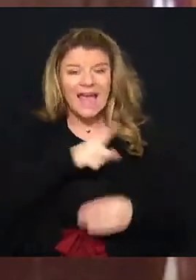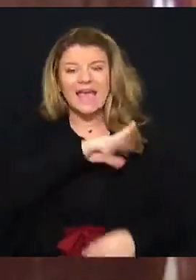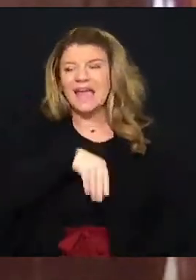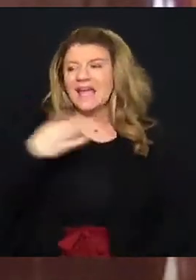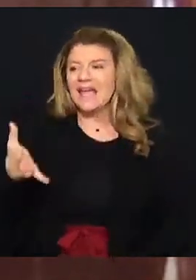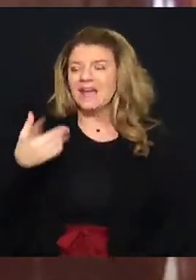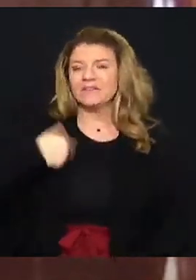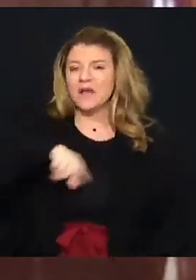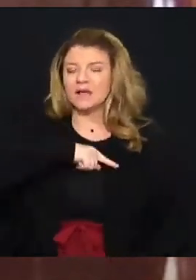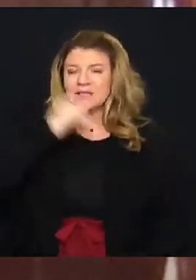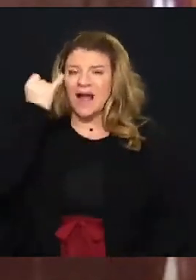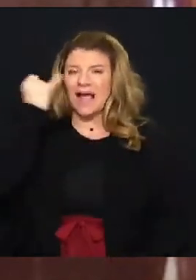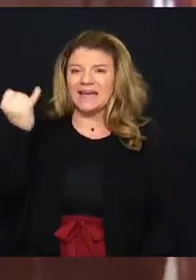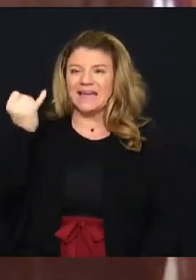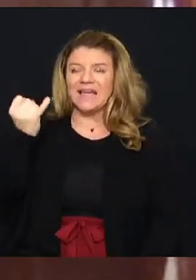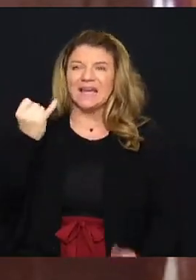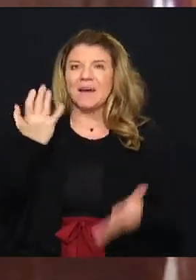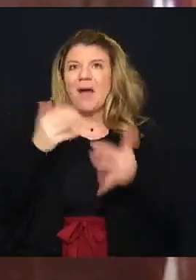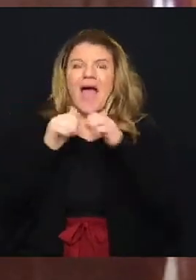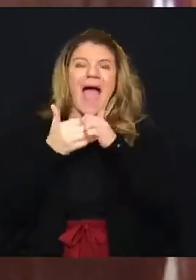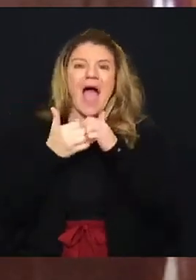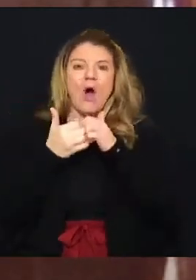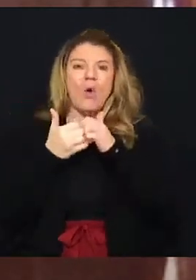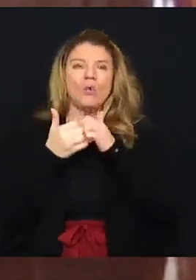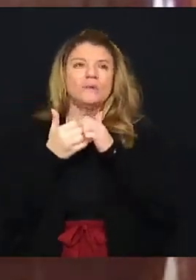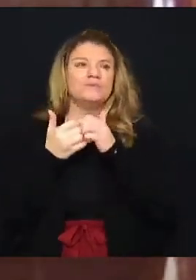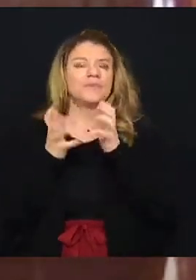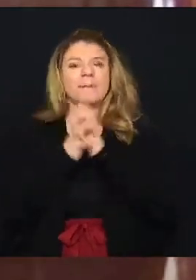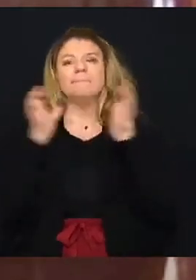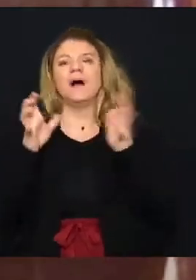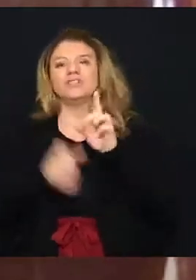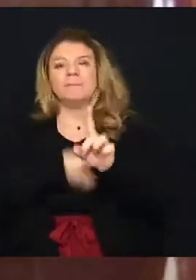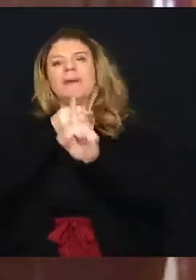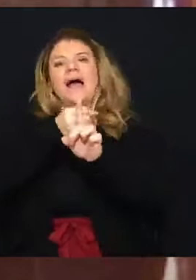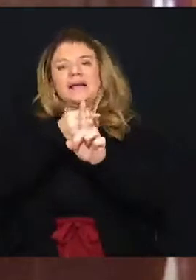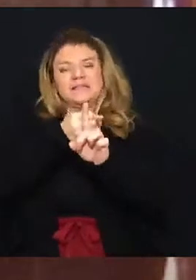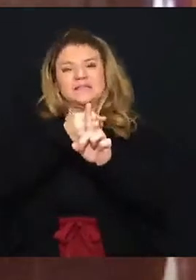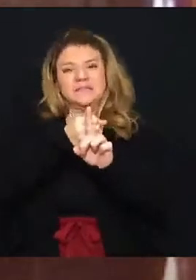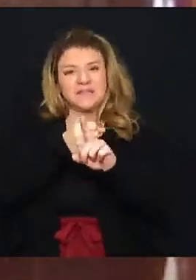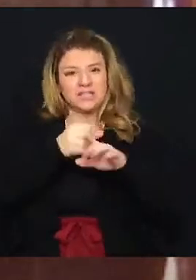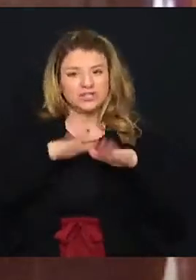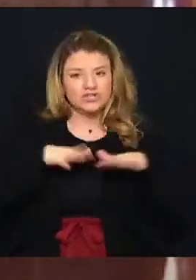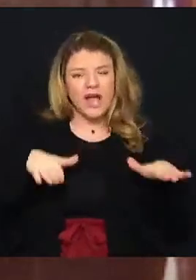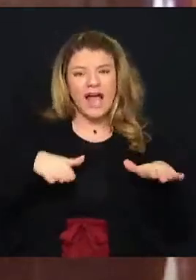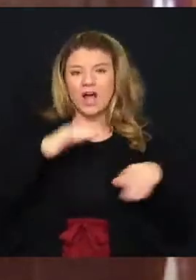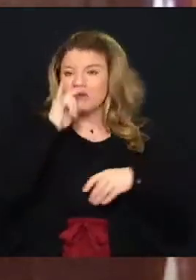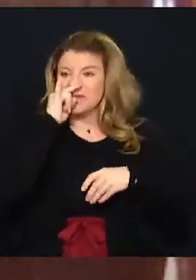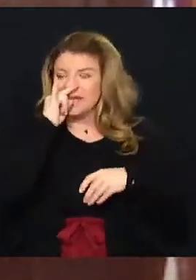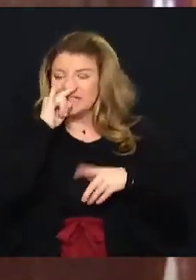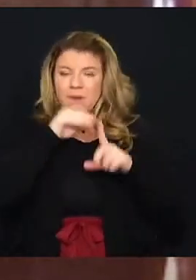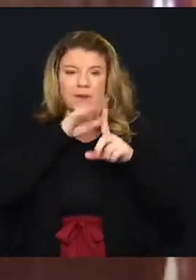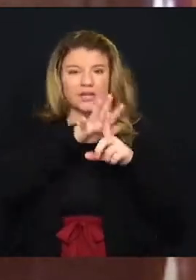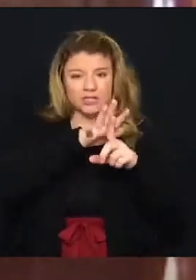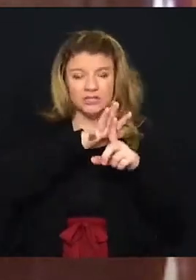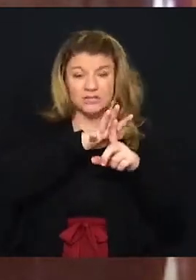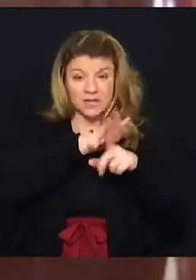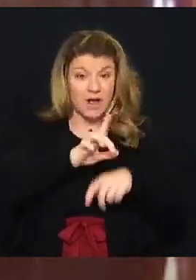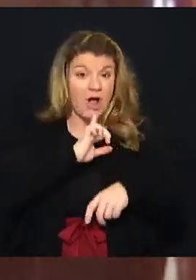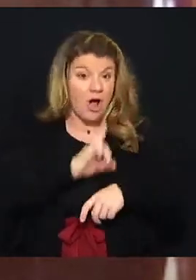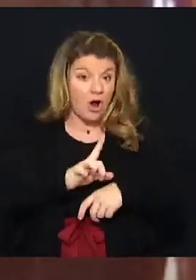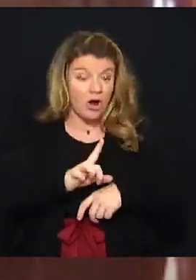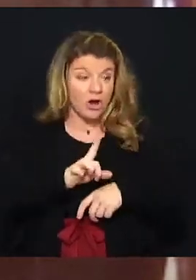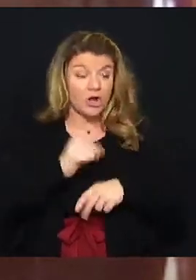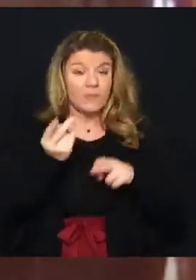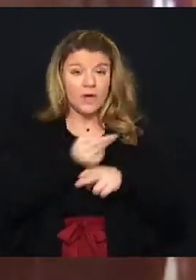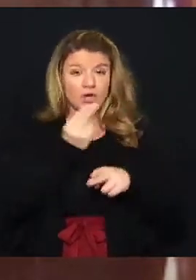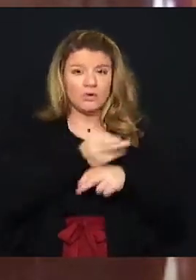it gives us an idea about how much impacted our child pediatric population are by